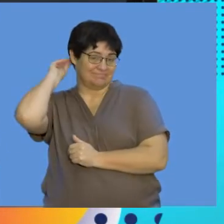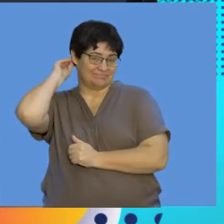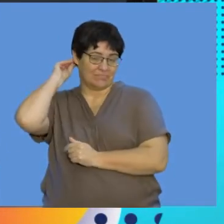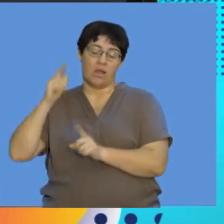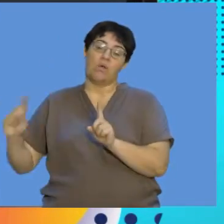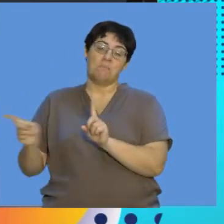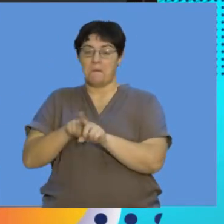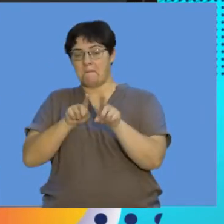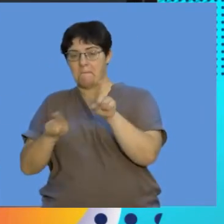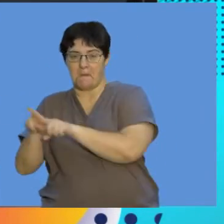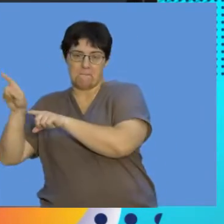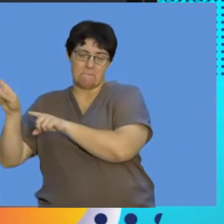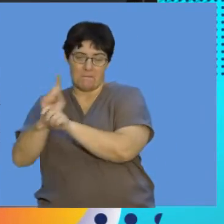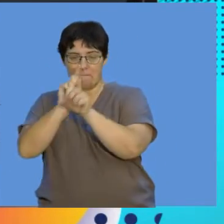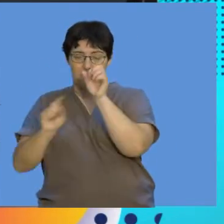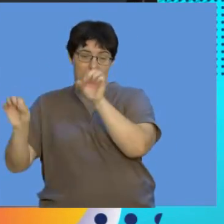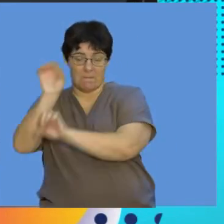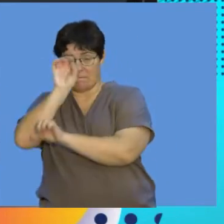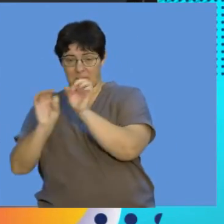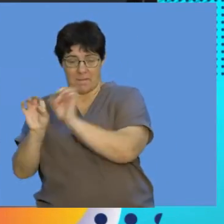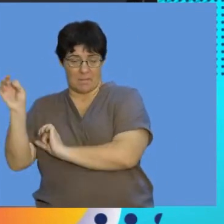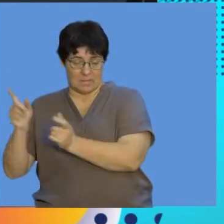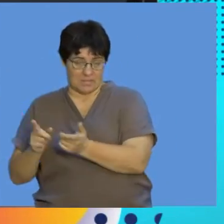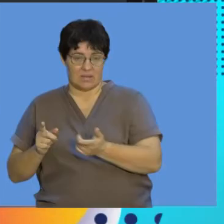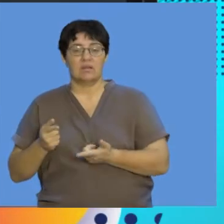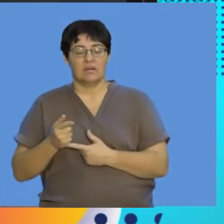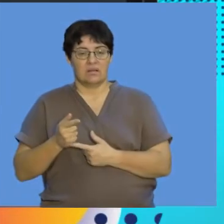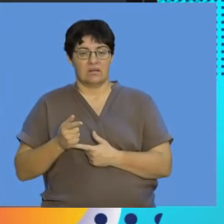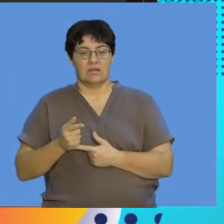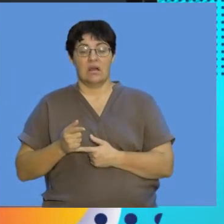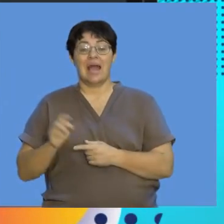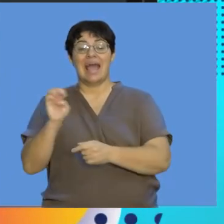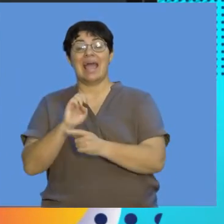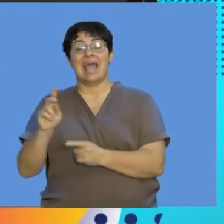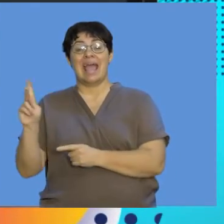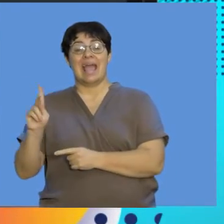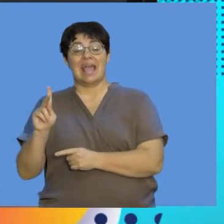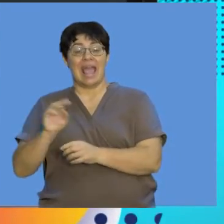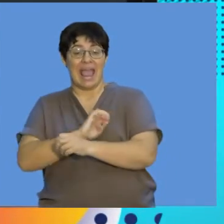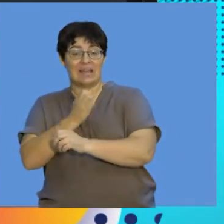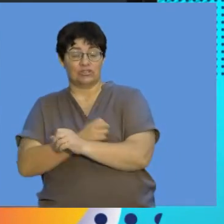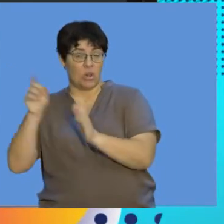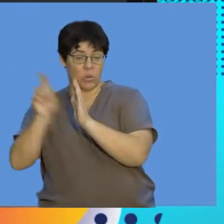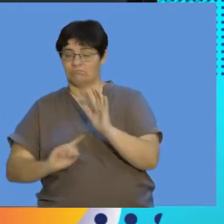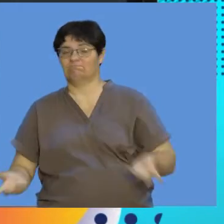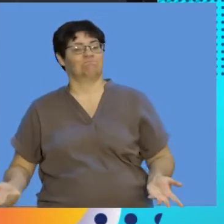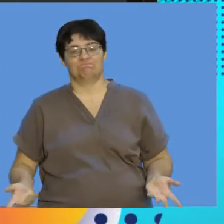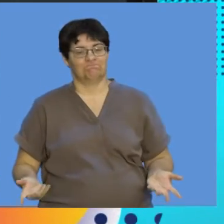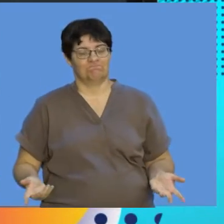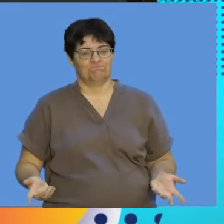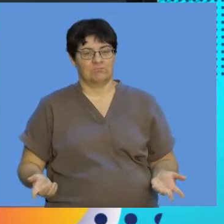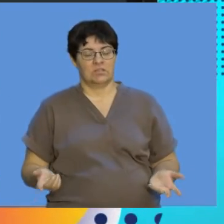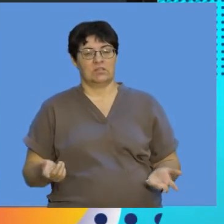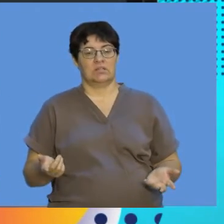collisions between these particles as they move random, does not result in the loss of energy. So, at a point